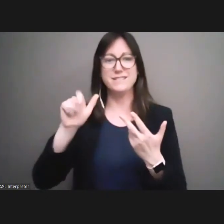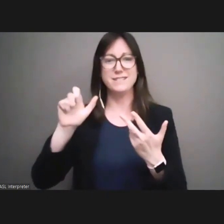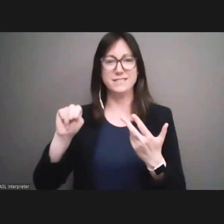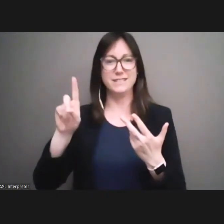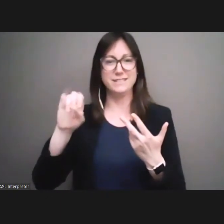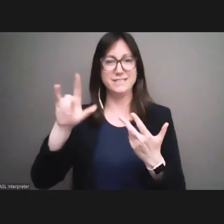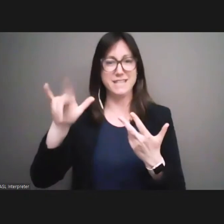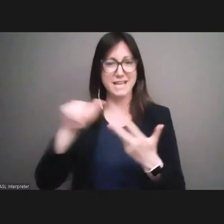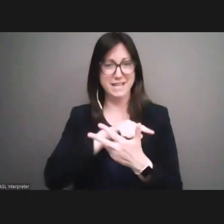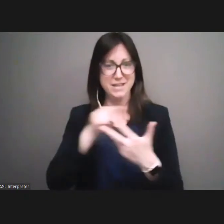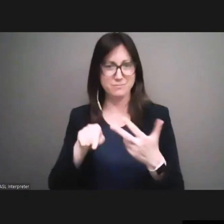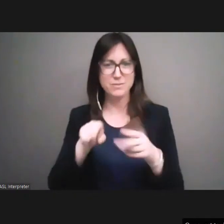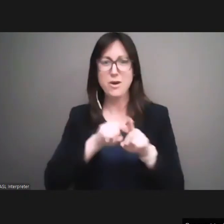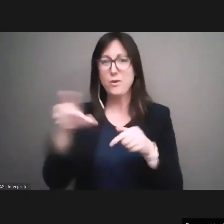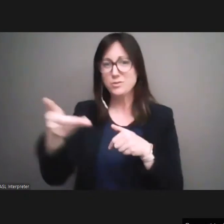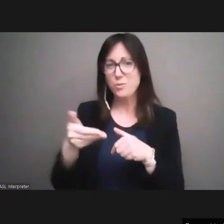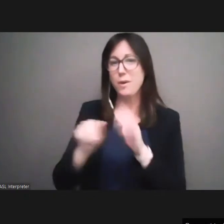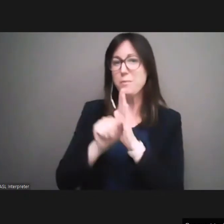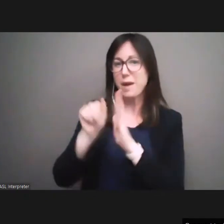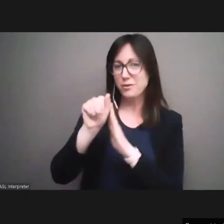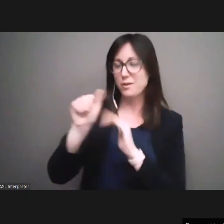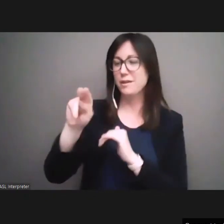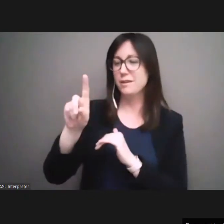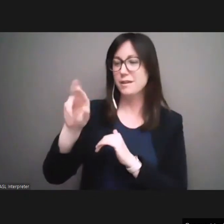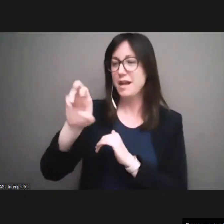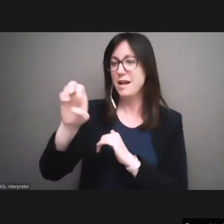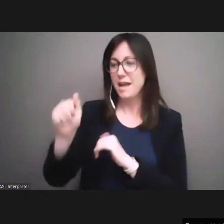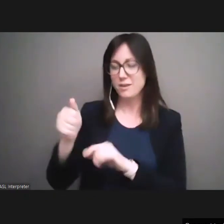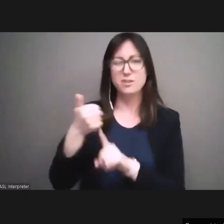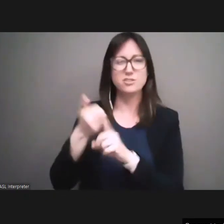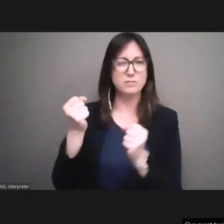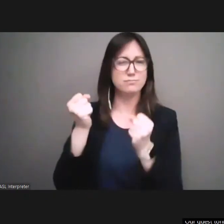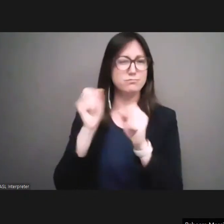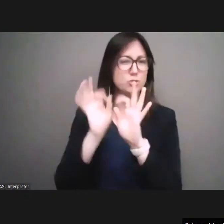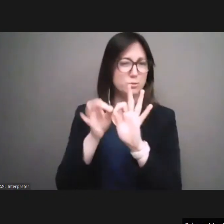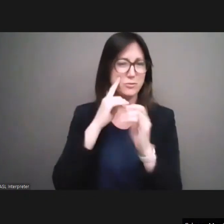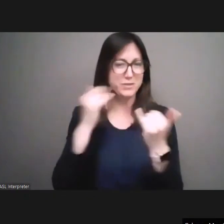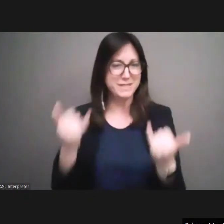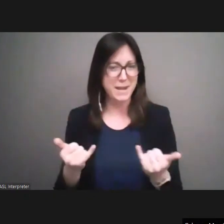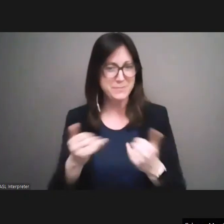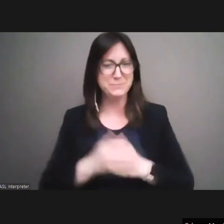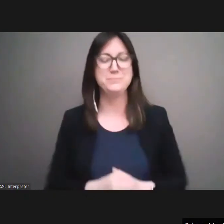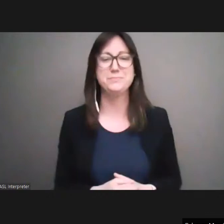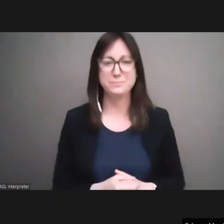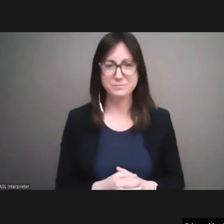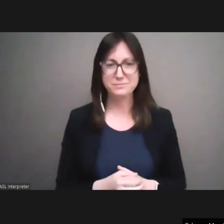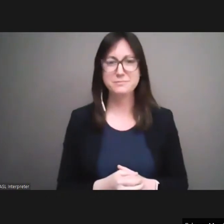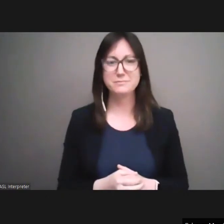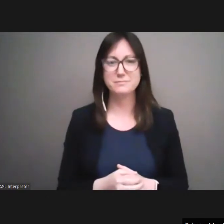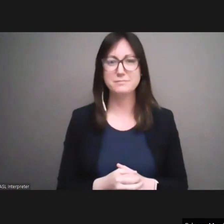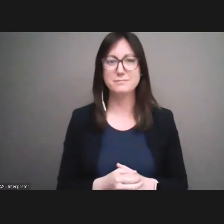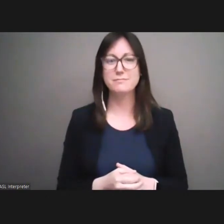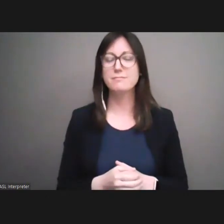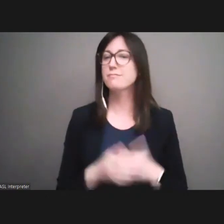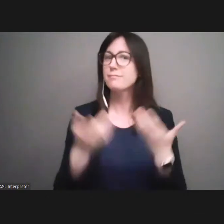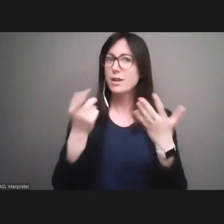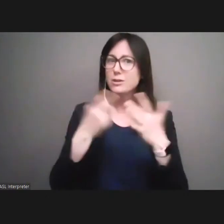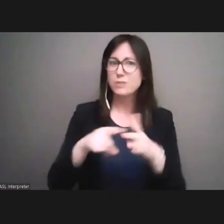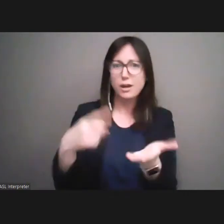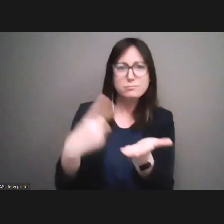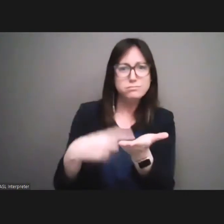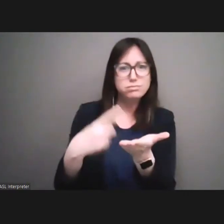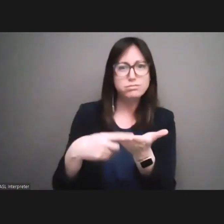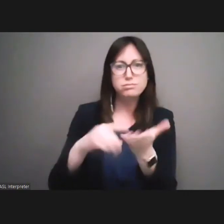And a warm welcome to Andrea Lambert, who is providing sign language interpretation with us. Let's start our conversation off